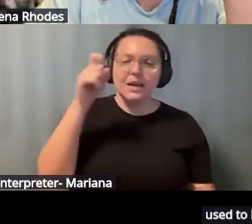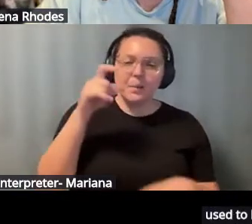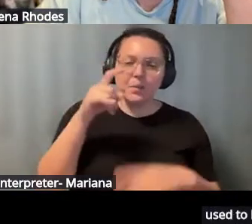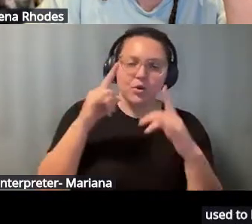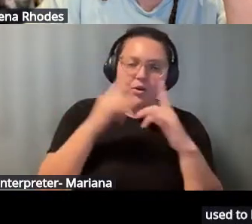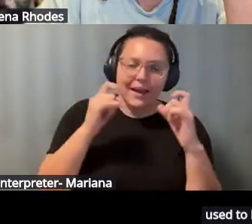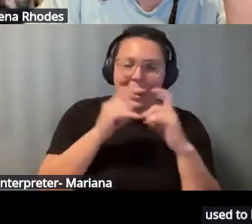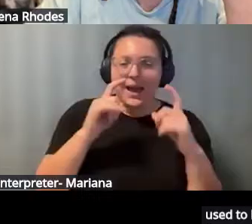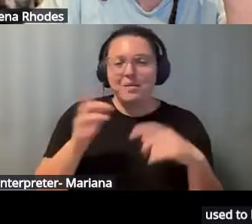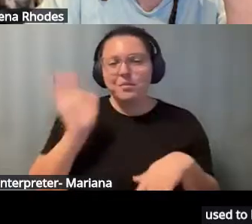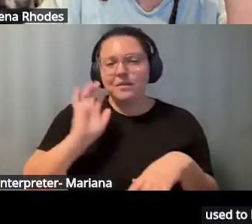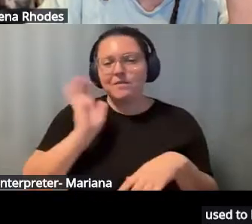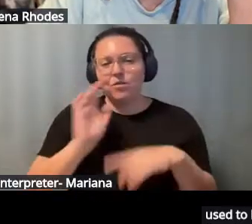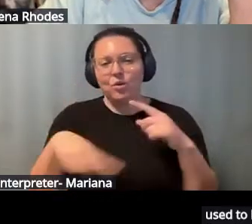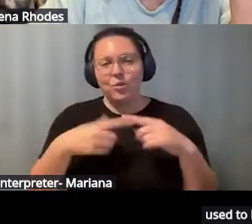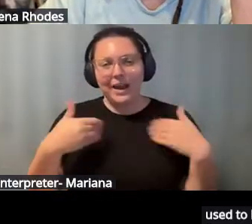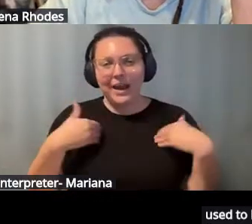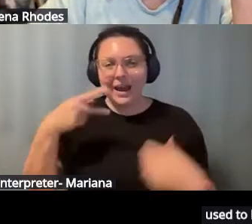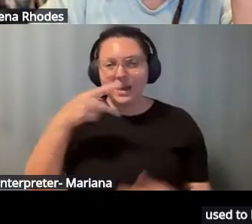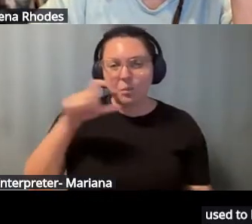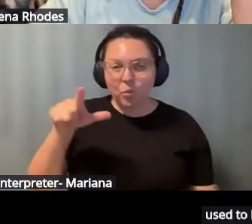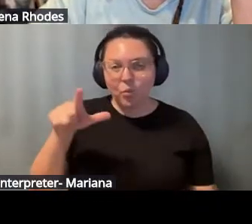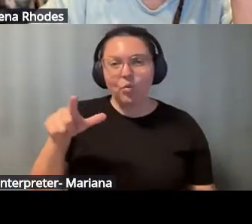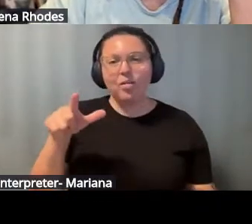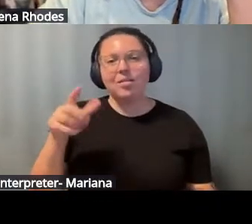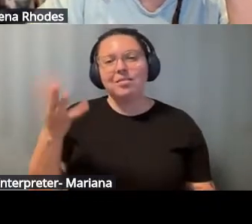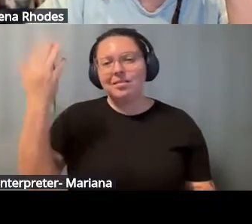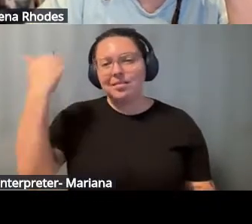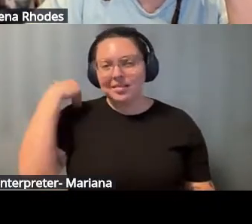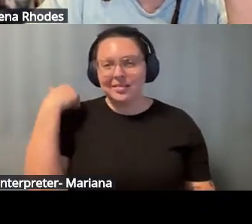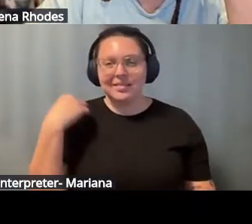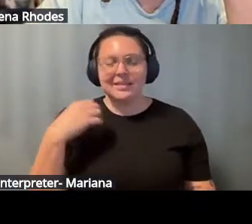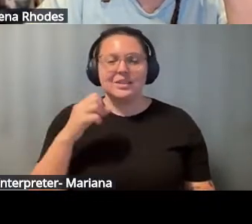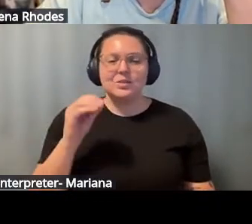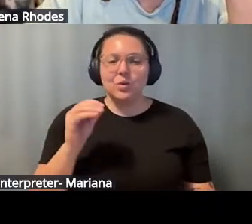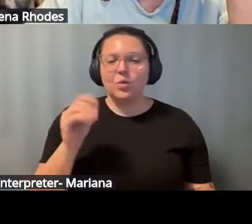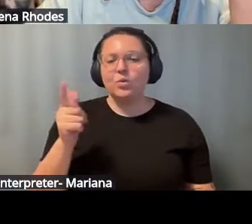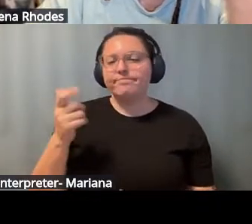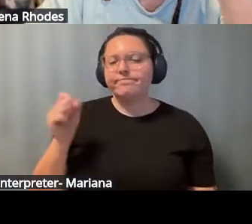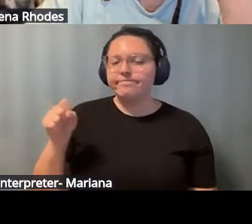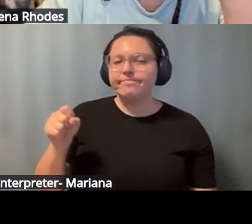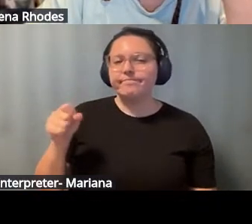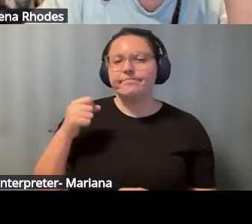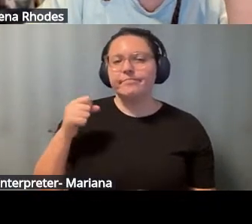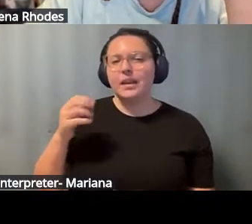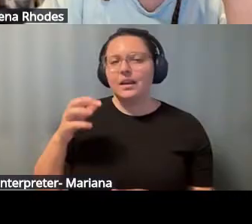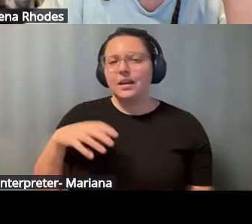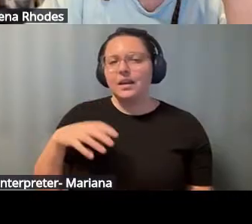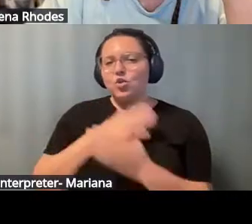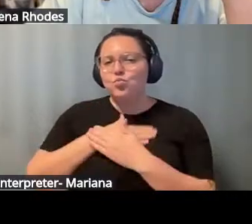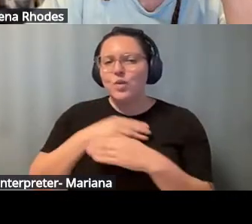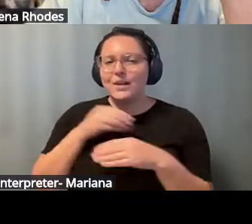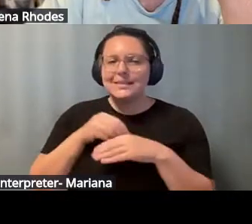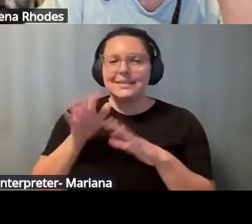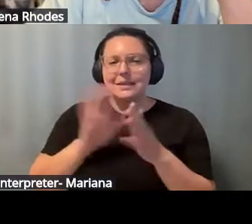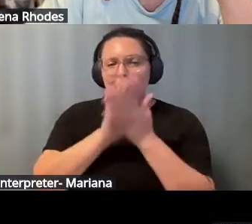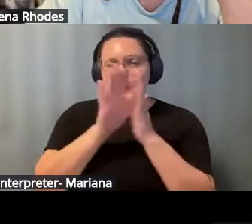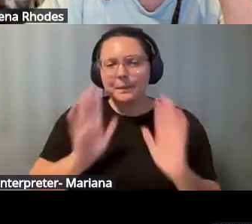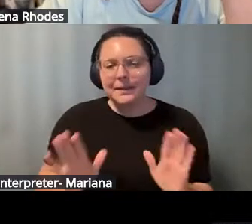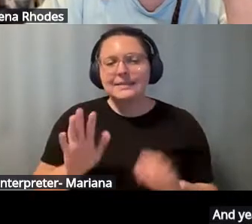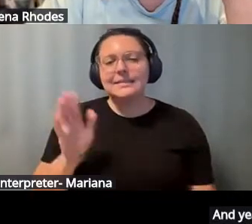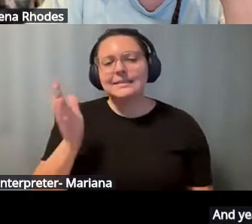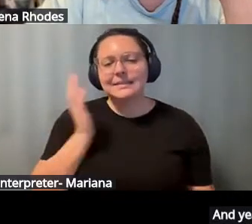ago. And yeah, so may she do rest in peace. I know besides her and Miss Westry, who lived at